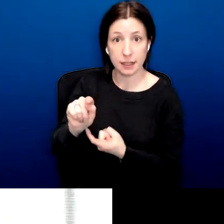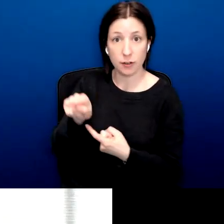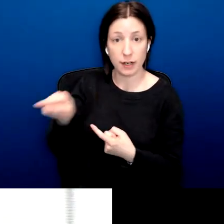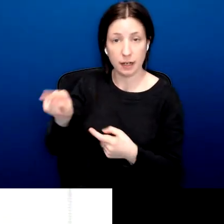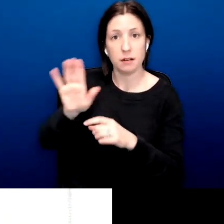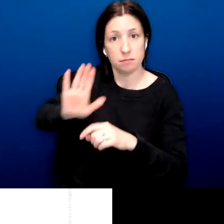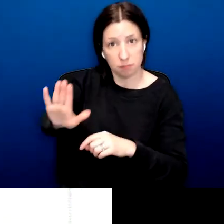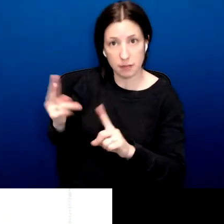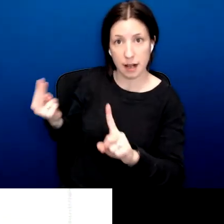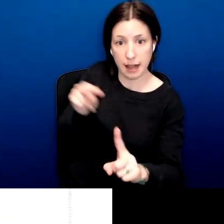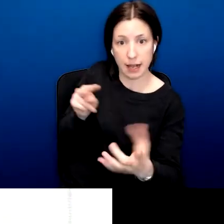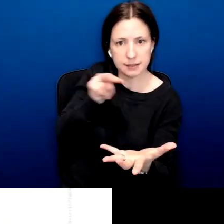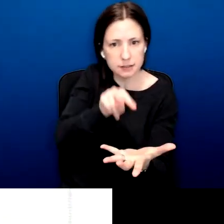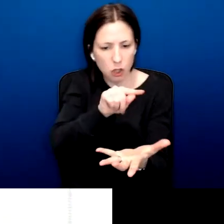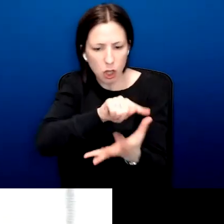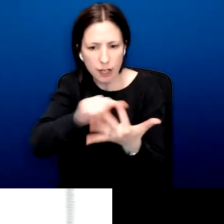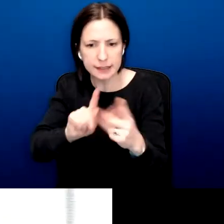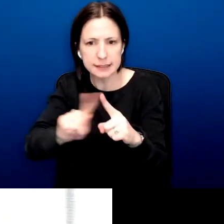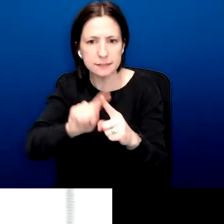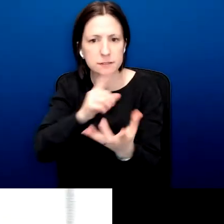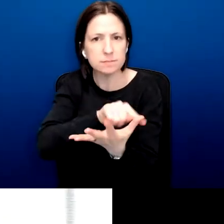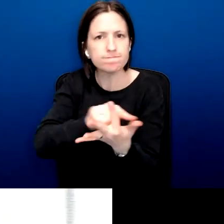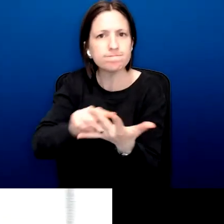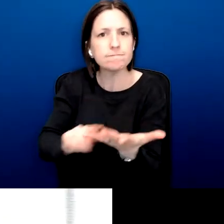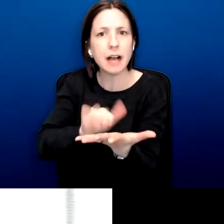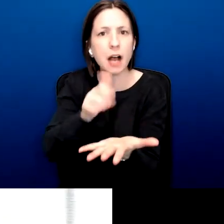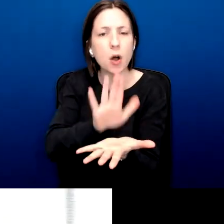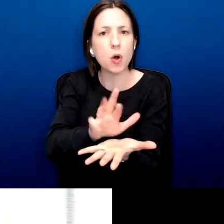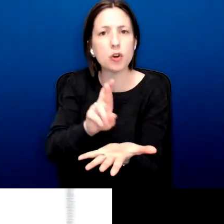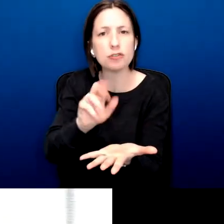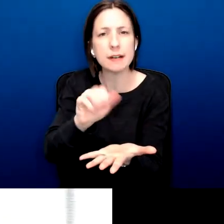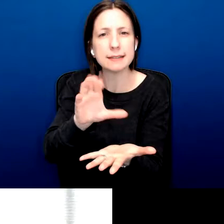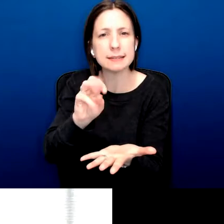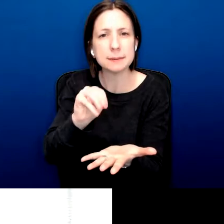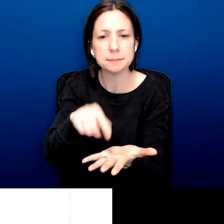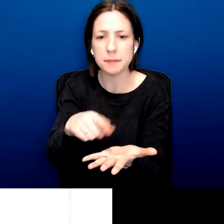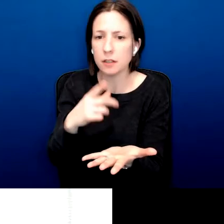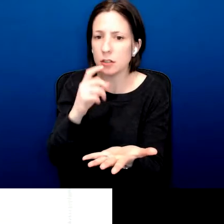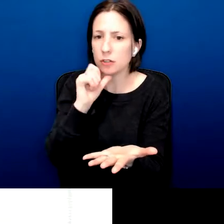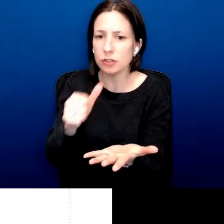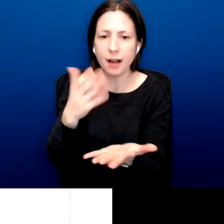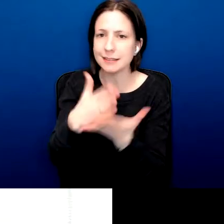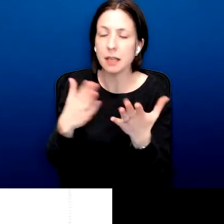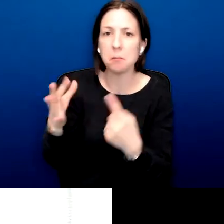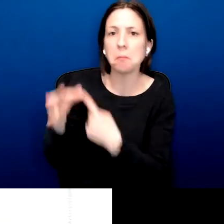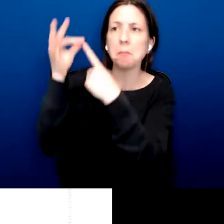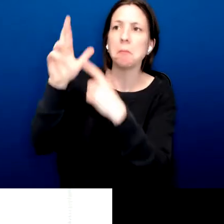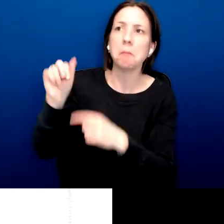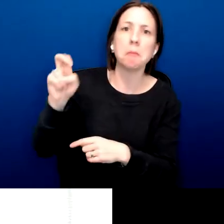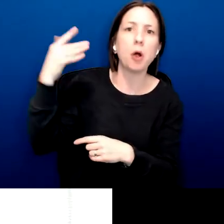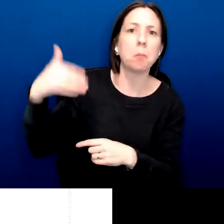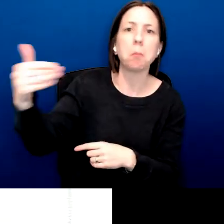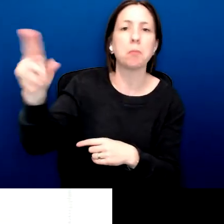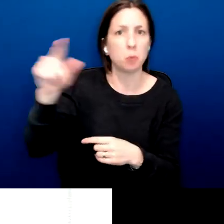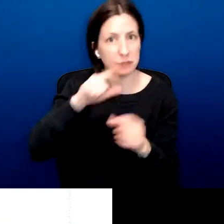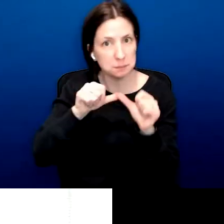examining these different tenets of basically how racism is, it's not some aberrant thing, it's a persistent